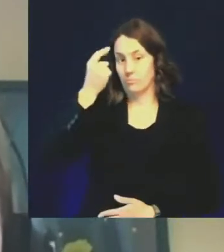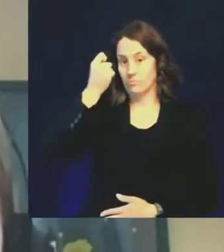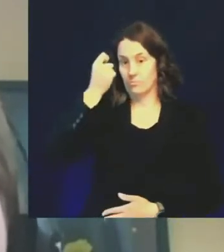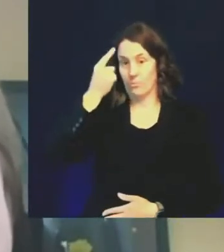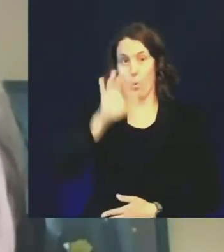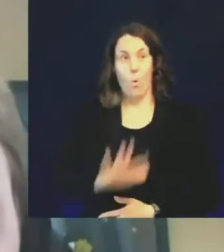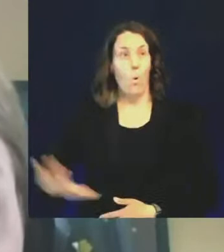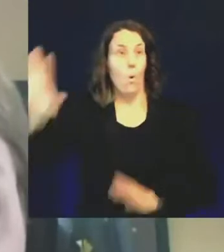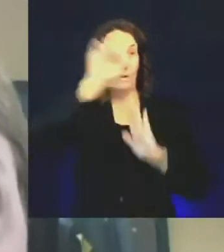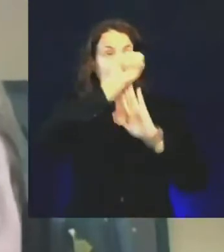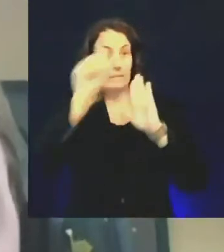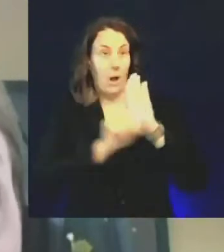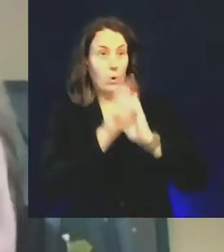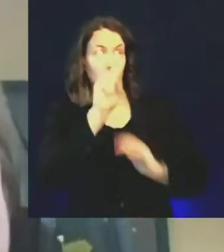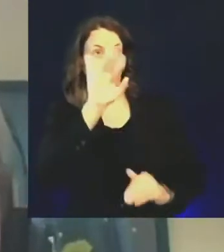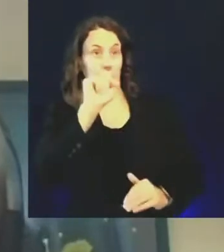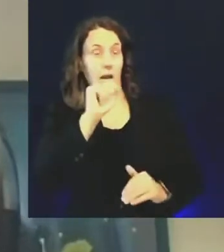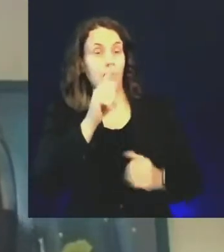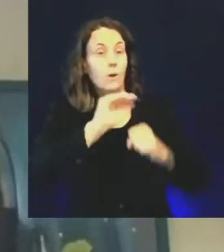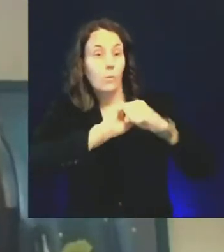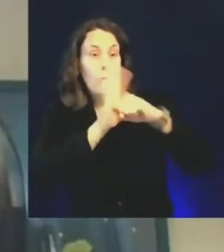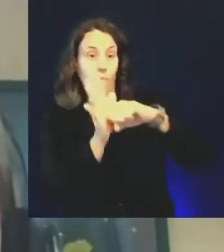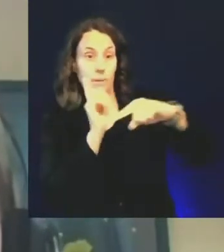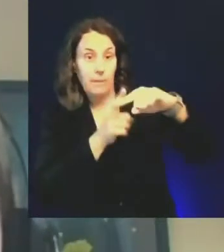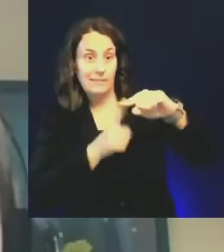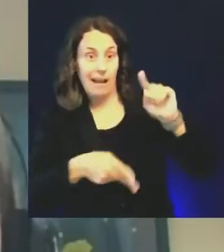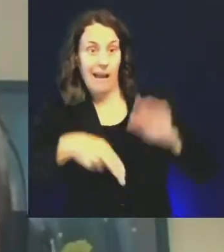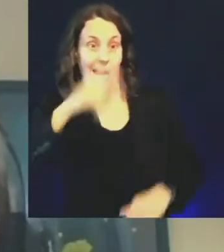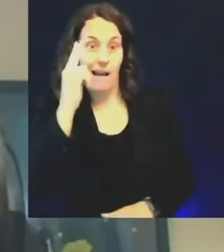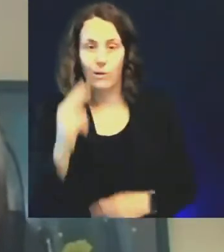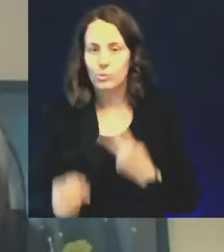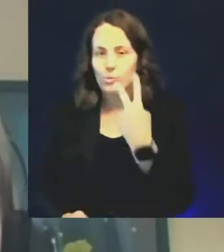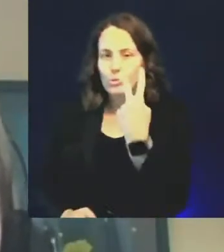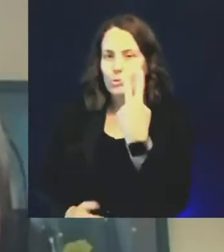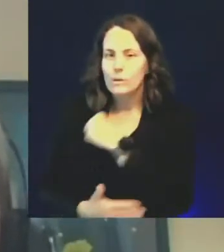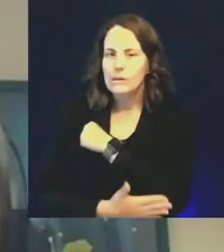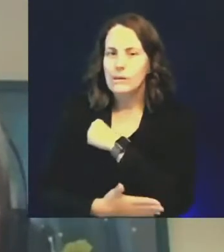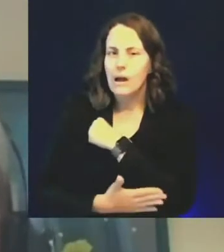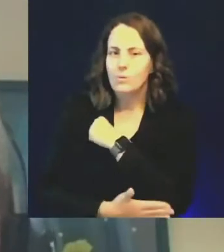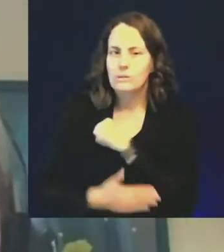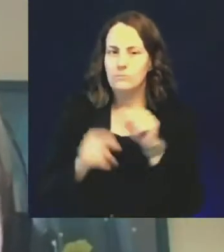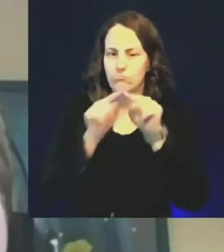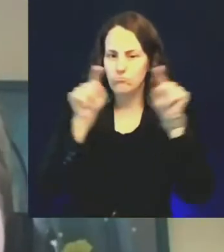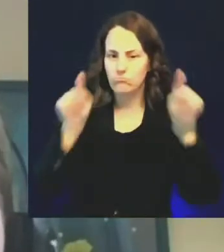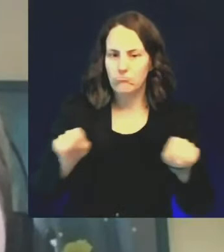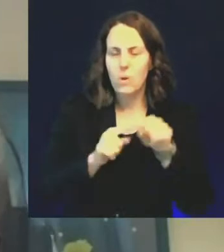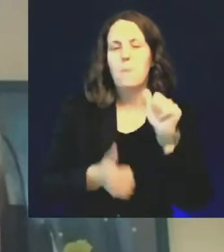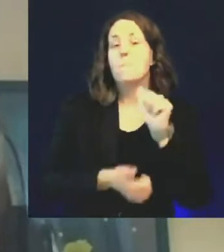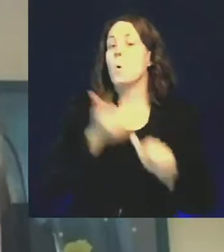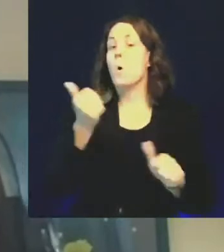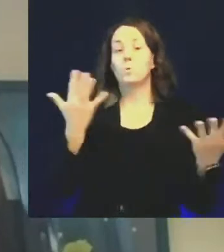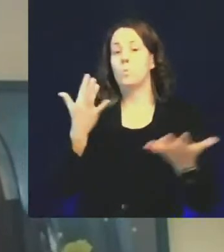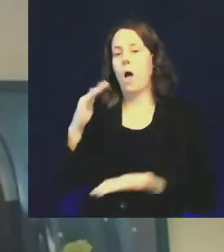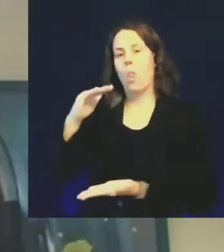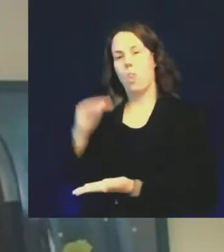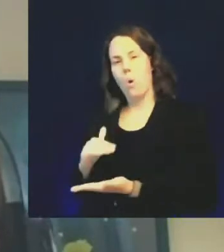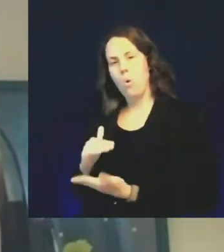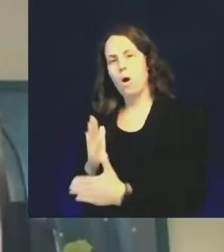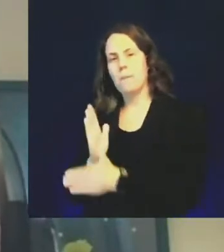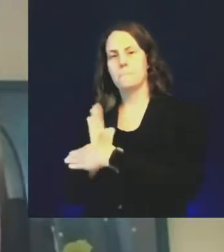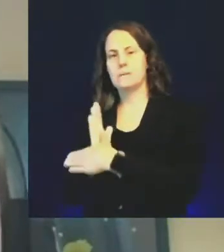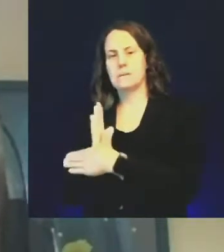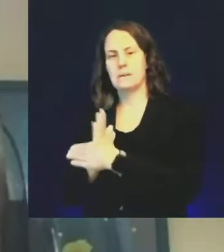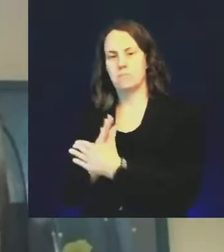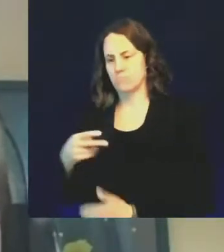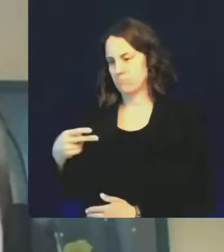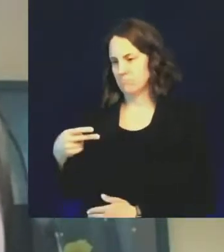and medium category. And so that's really great news. And we can't rest on our laurels